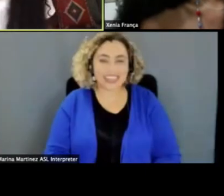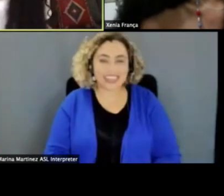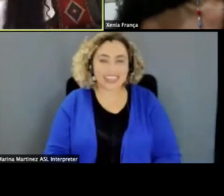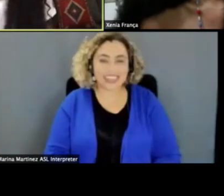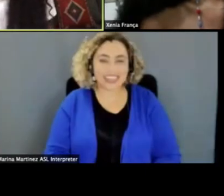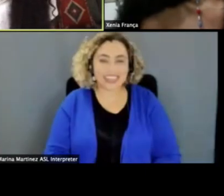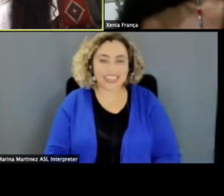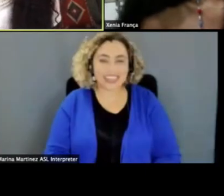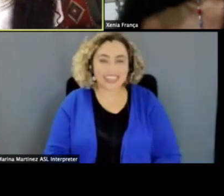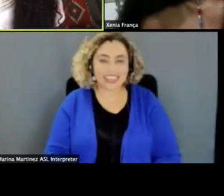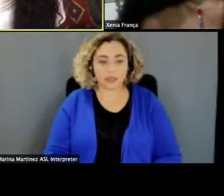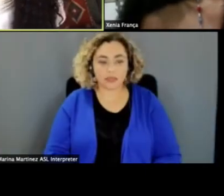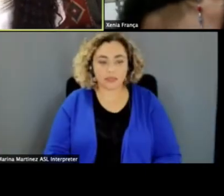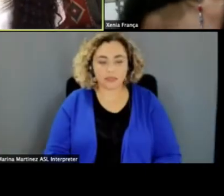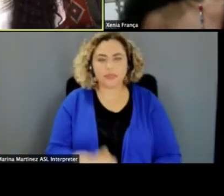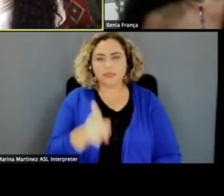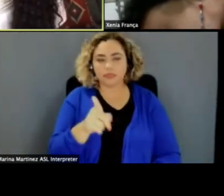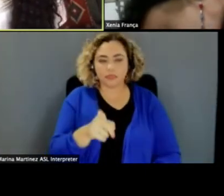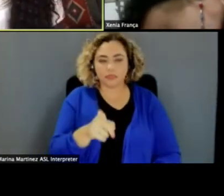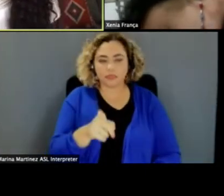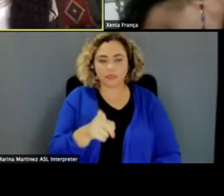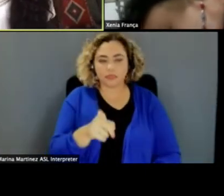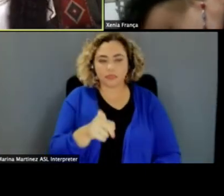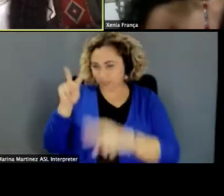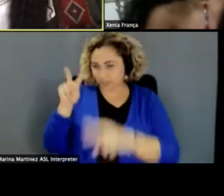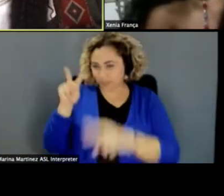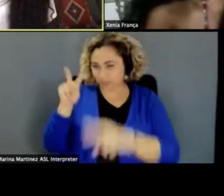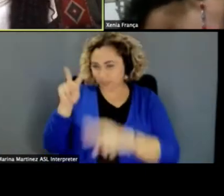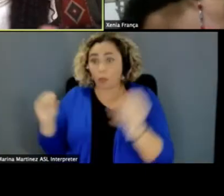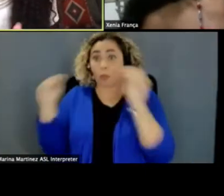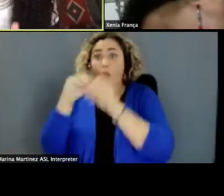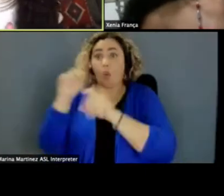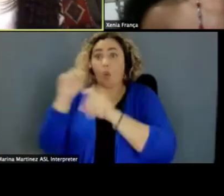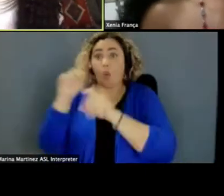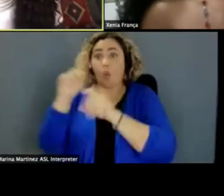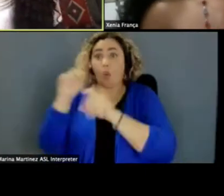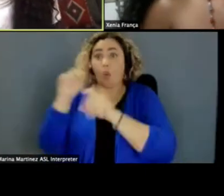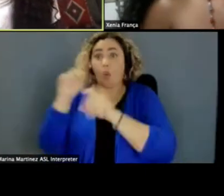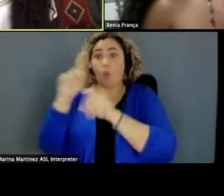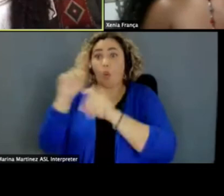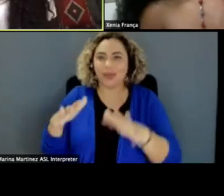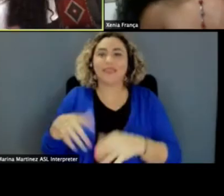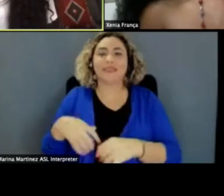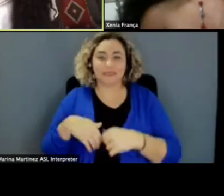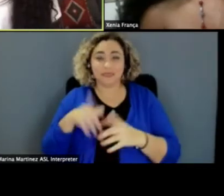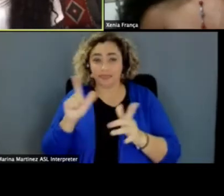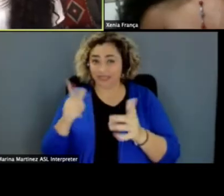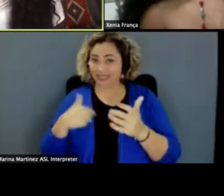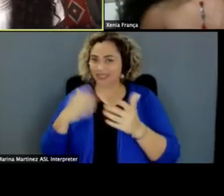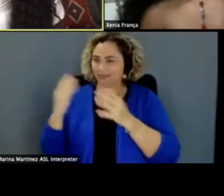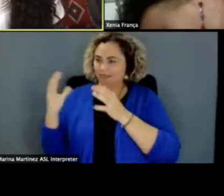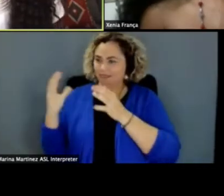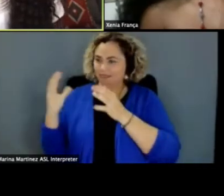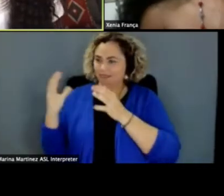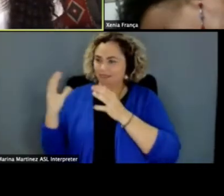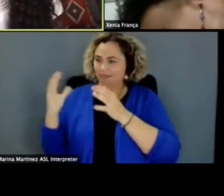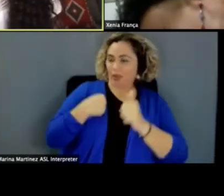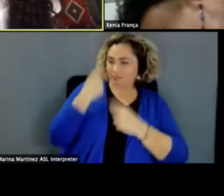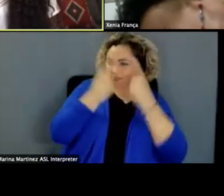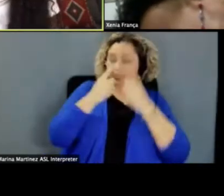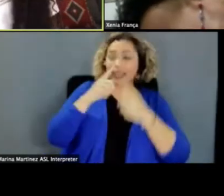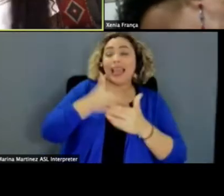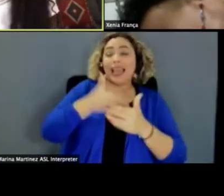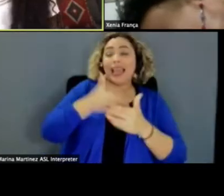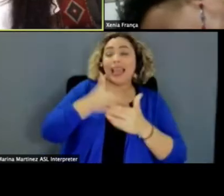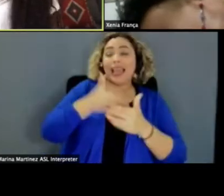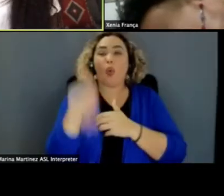So I'm going through some of the audience questions, and I have more questions and they align, so that's perfect. So my next question is